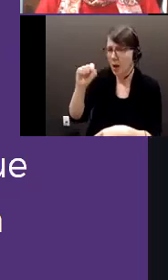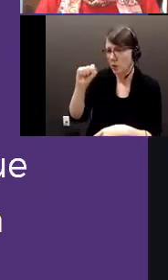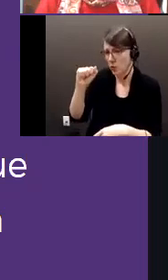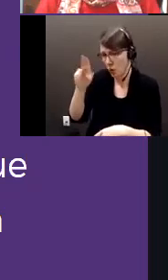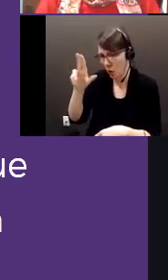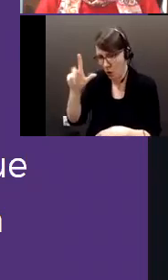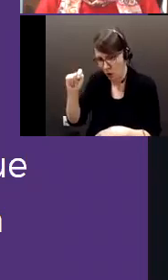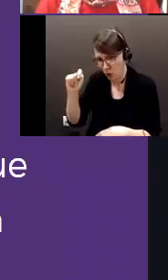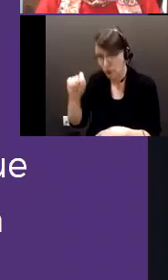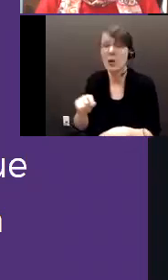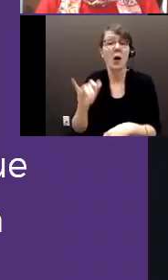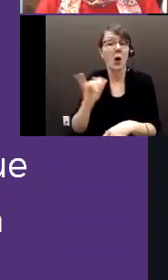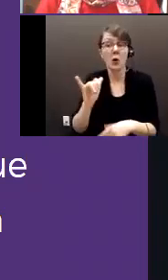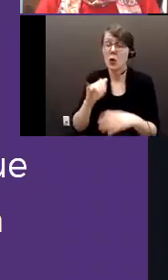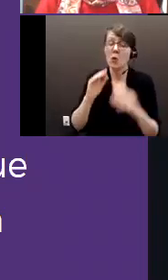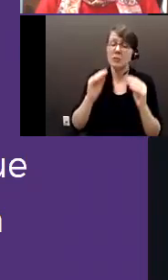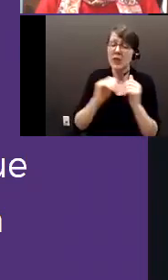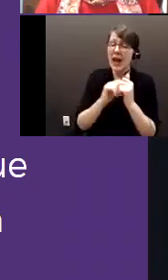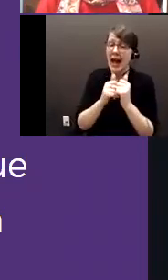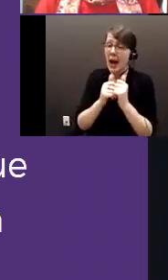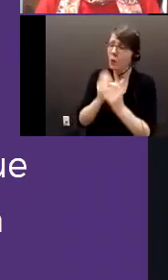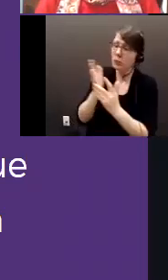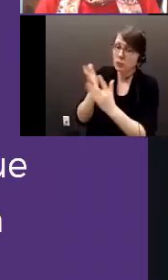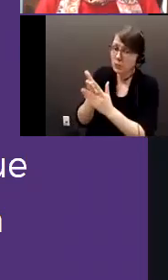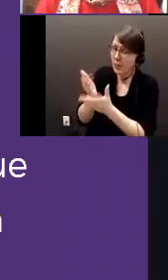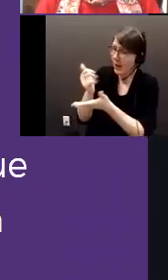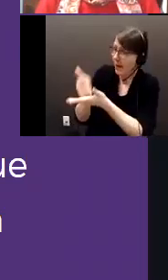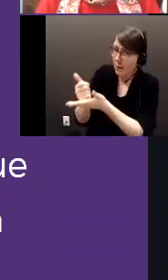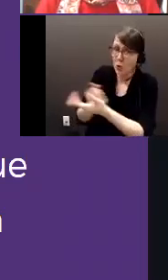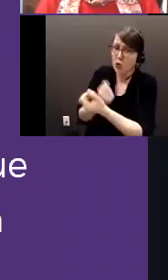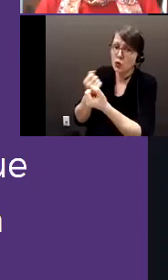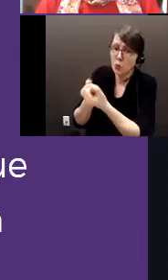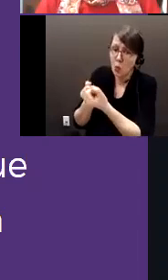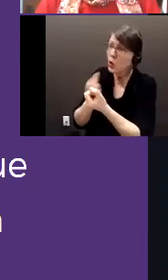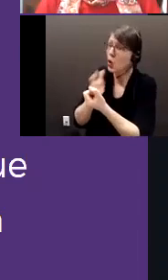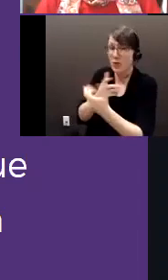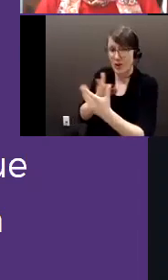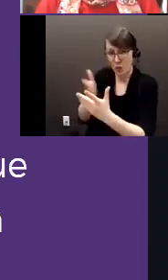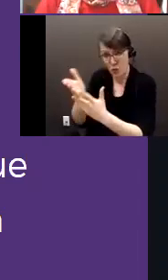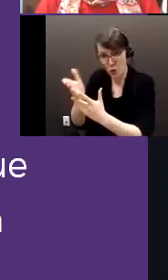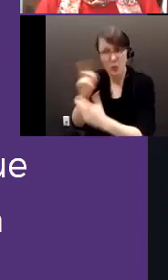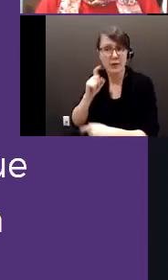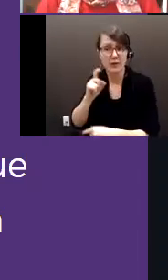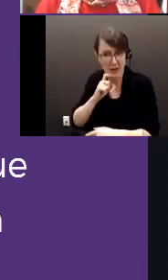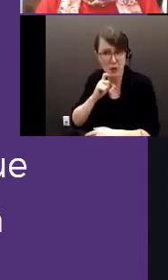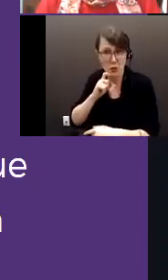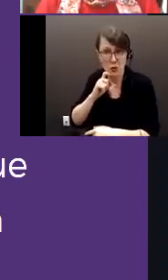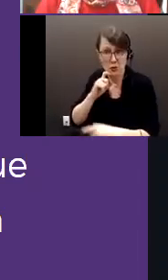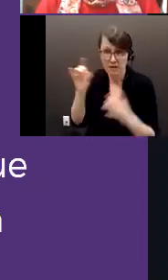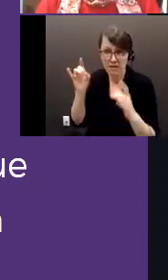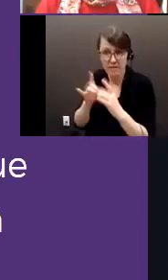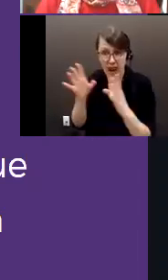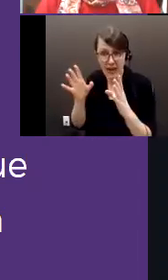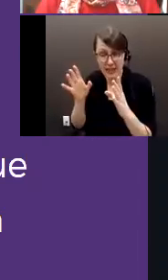and intervening and supporting older victims of sexual violence through a trauma-informed lens. We